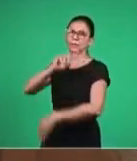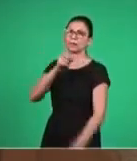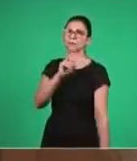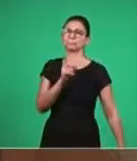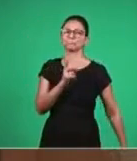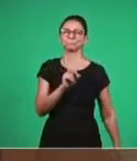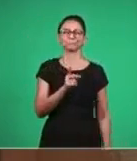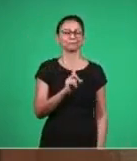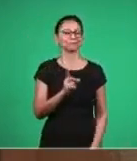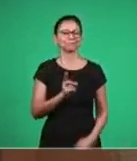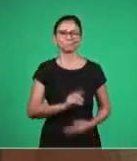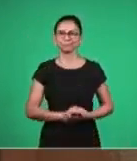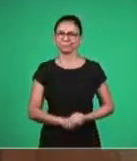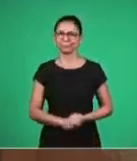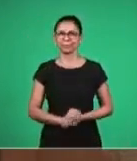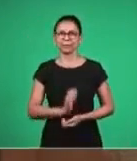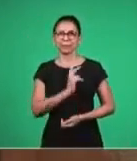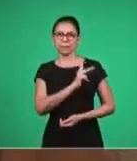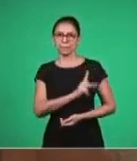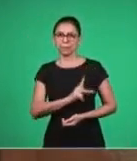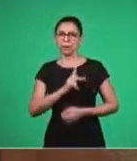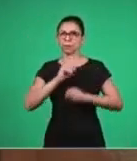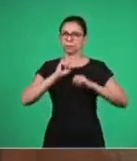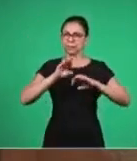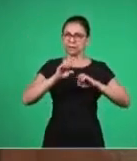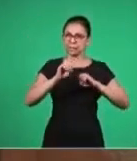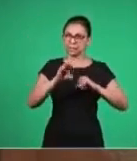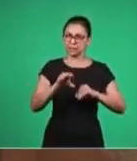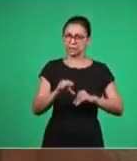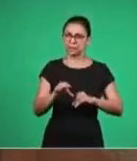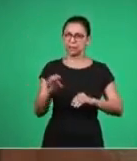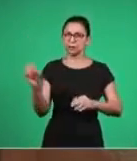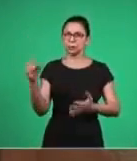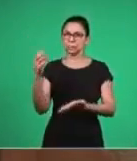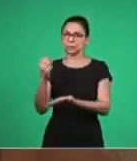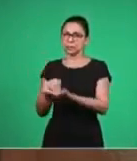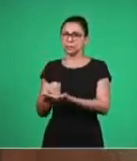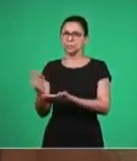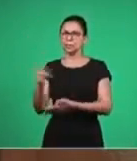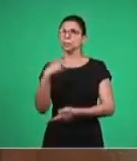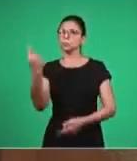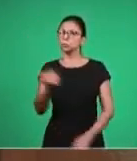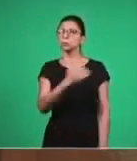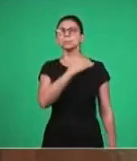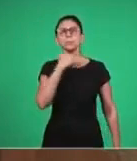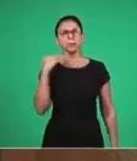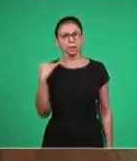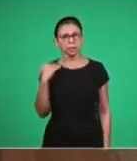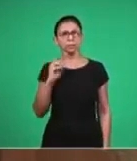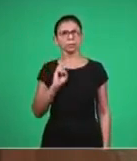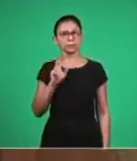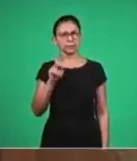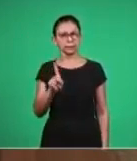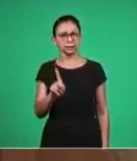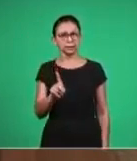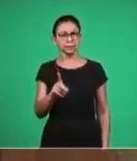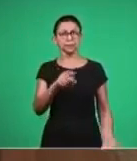into heaven. The first Paul said that in the New Testament, that everyone is gonna,